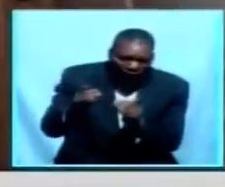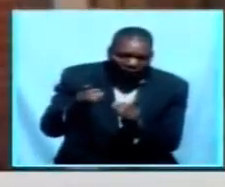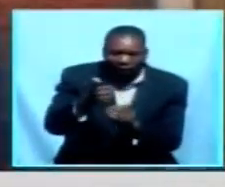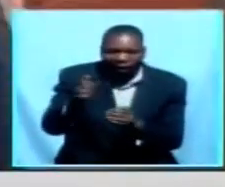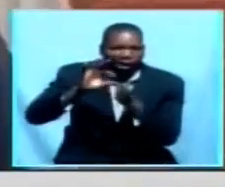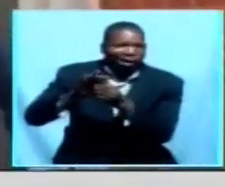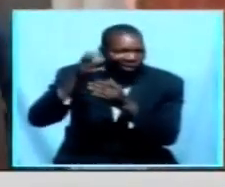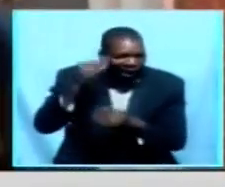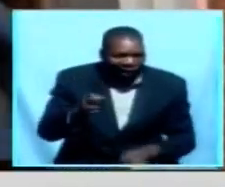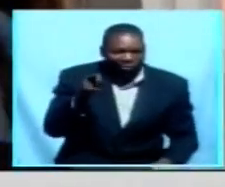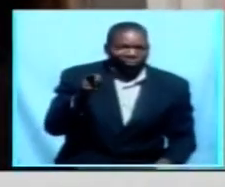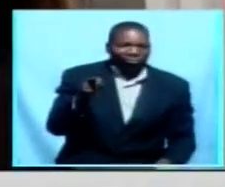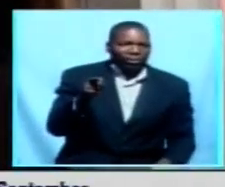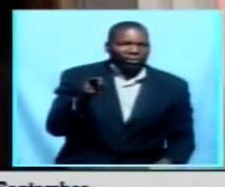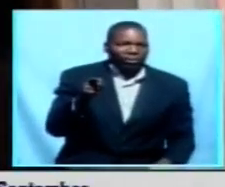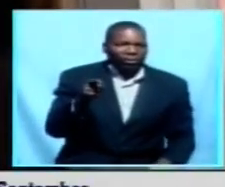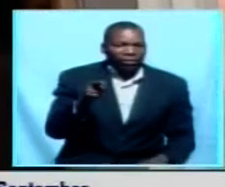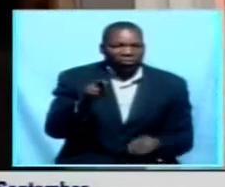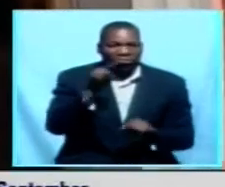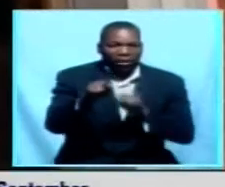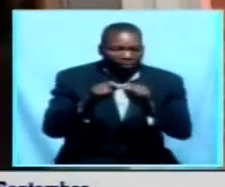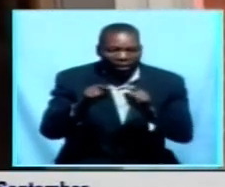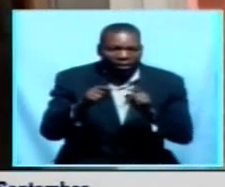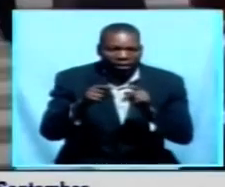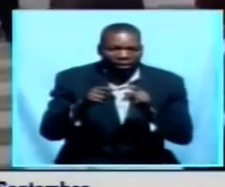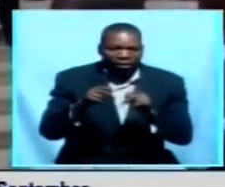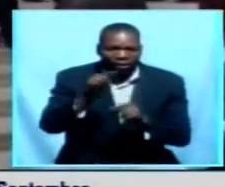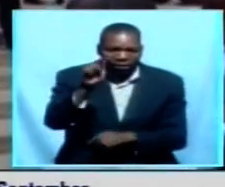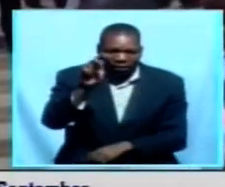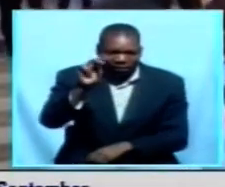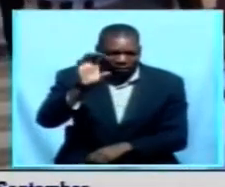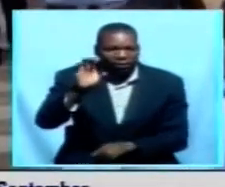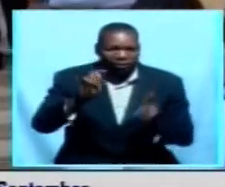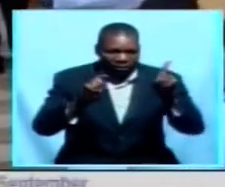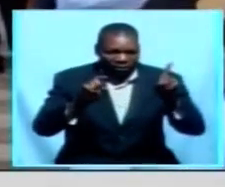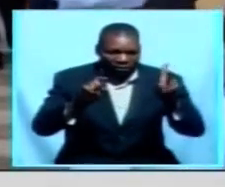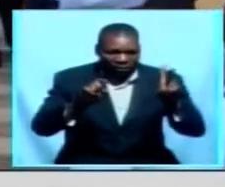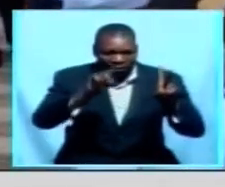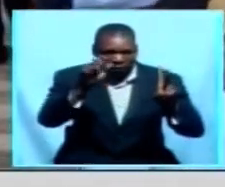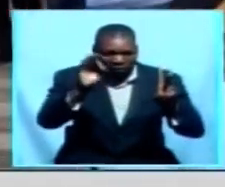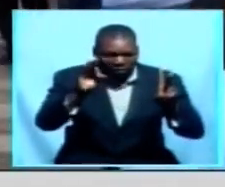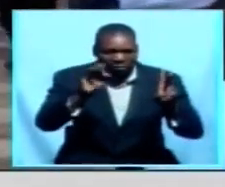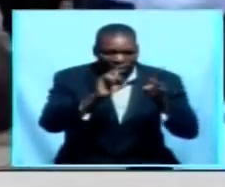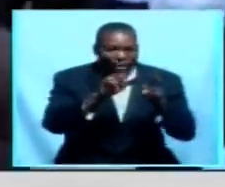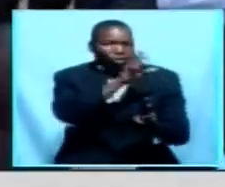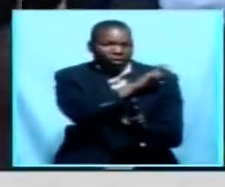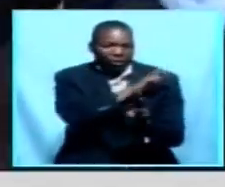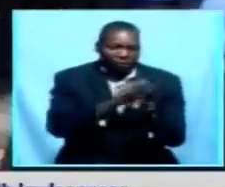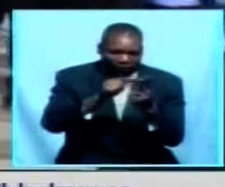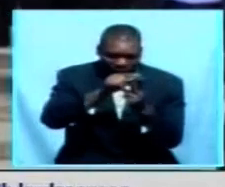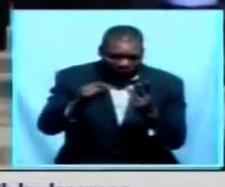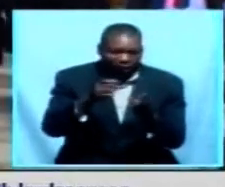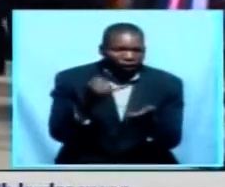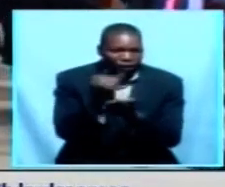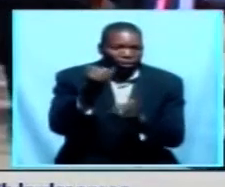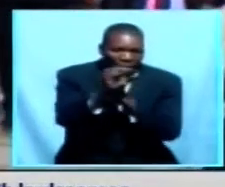Hichilema has made allegations against the public media, Zambia Air Force and Zambia Police, which are state institutions.